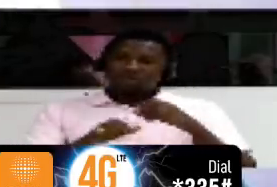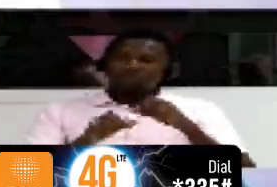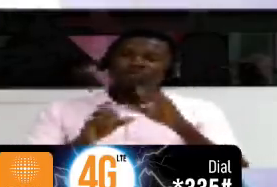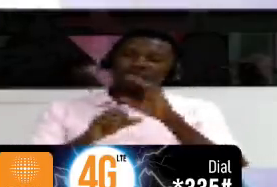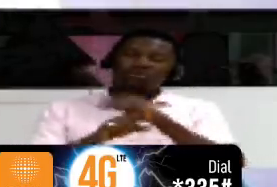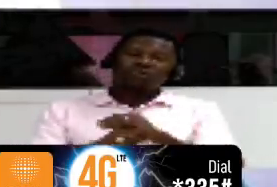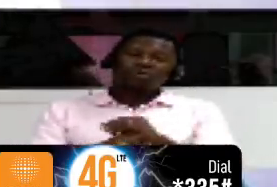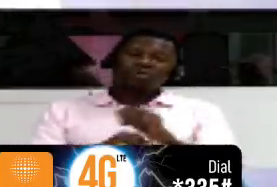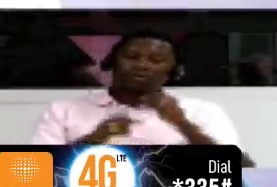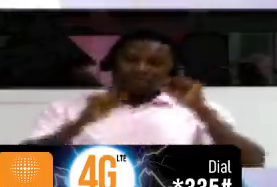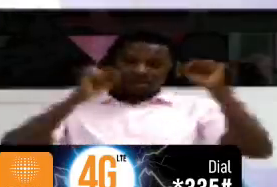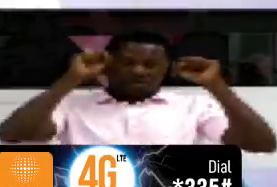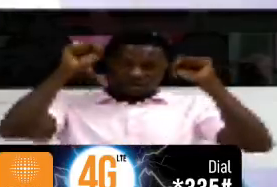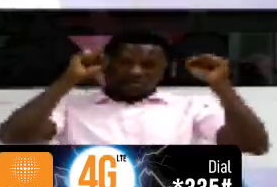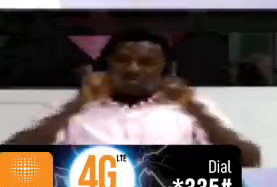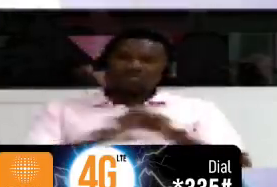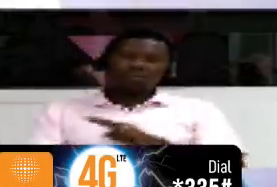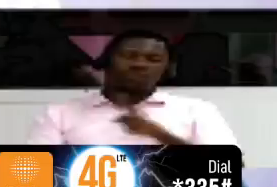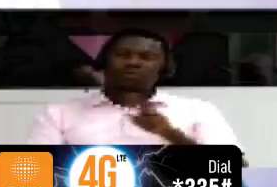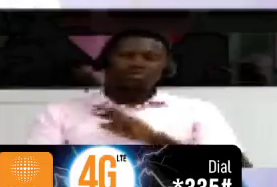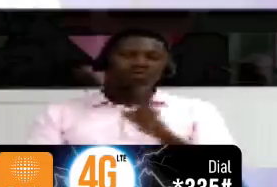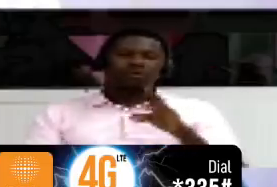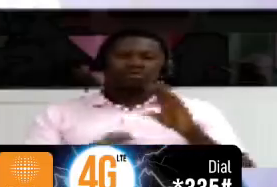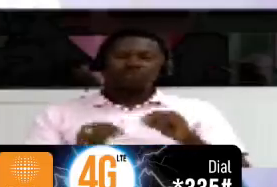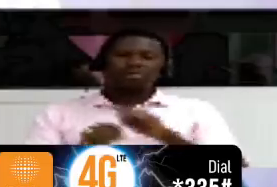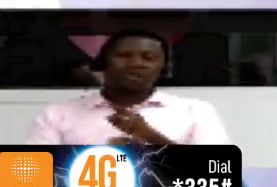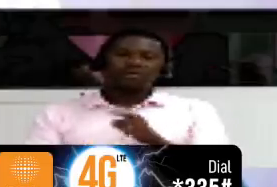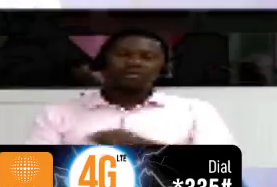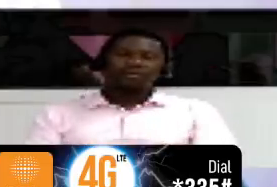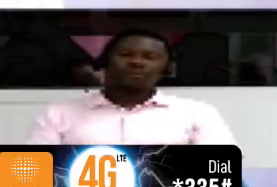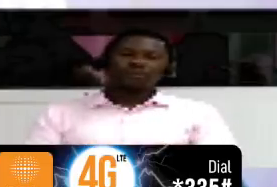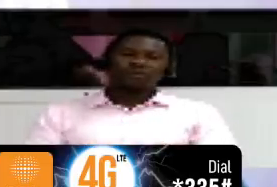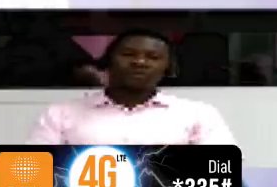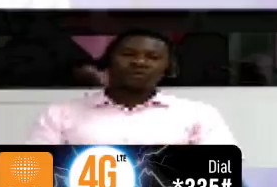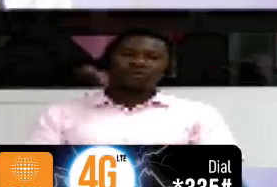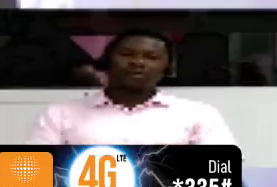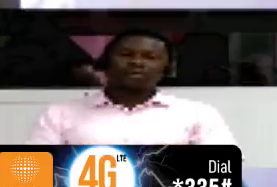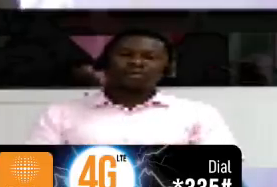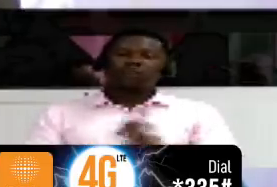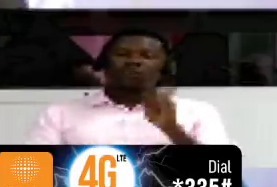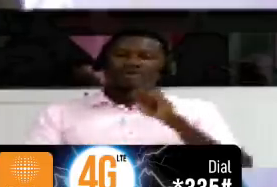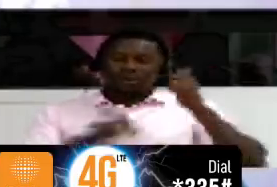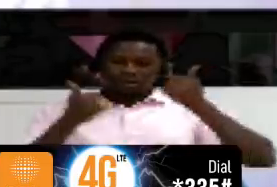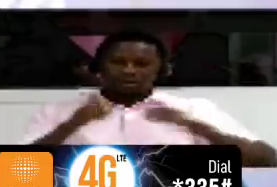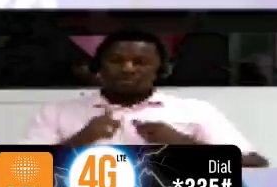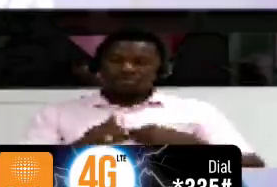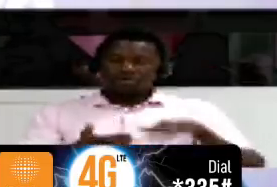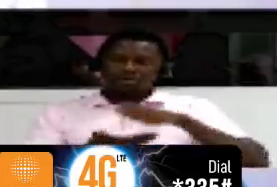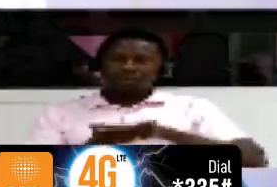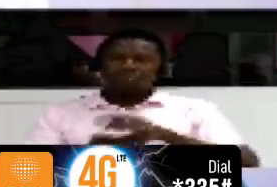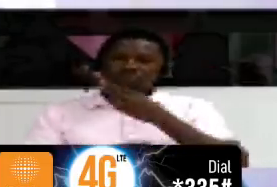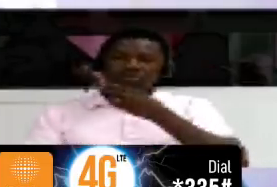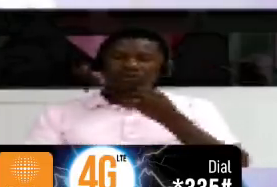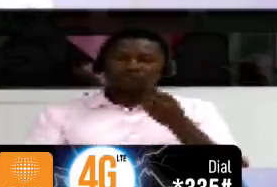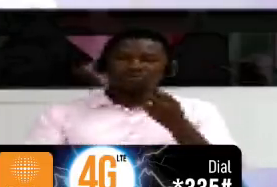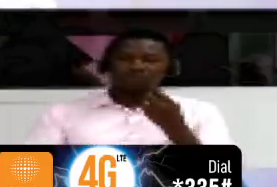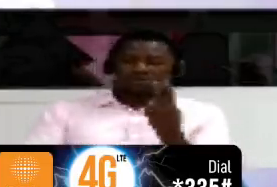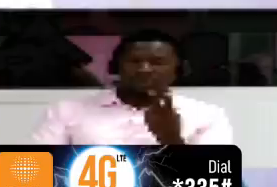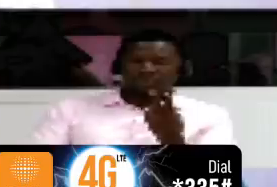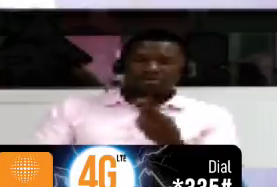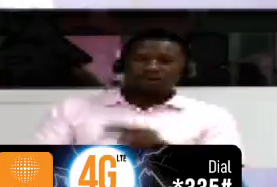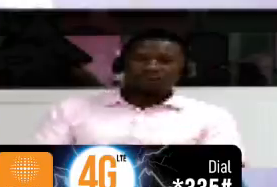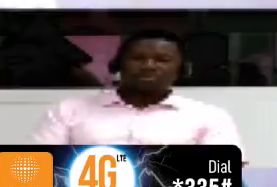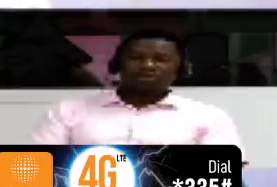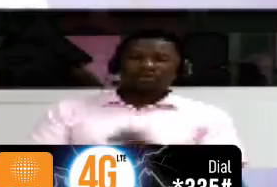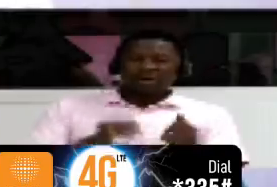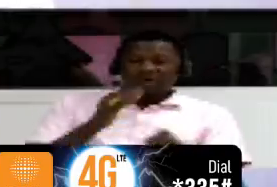we didn't do that. Okay. So what happened on the 22nd? So early morning on Wednesday, on the 22nd of March,